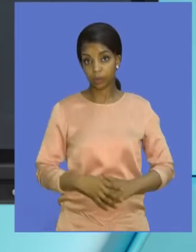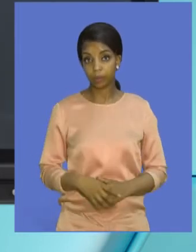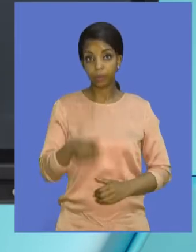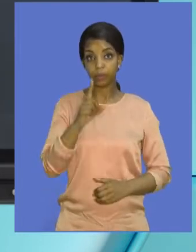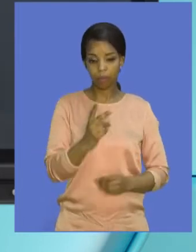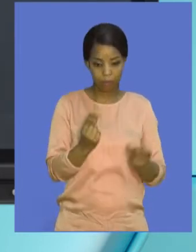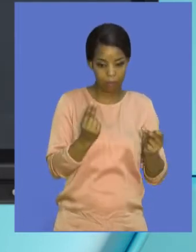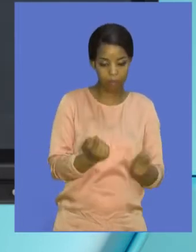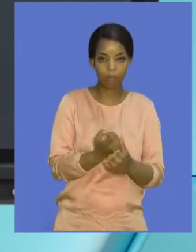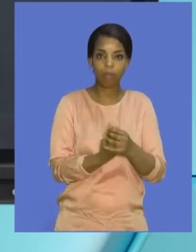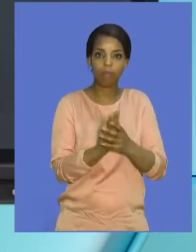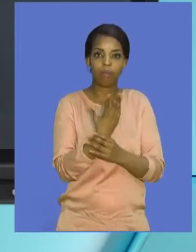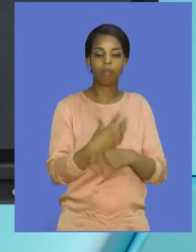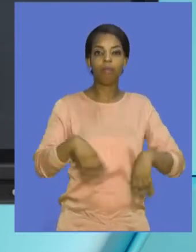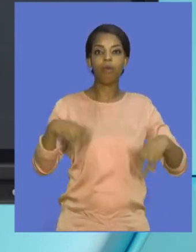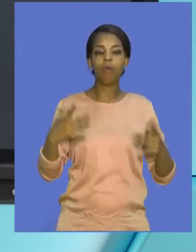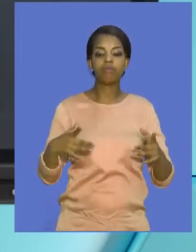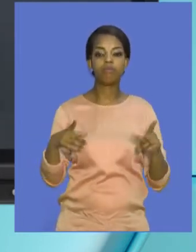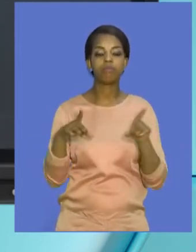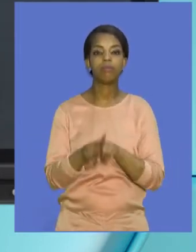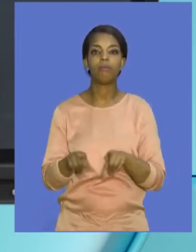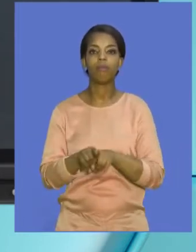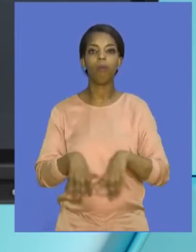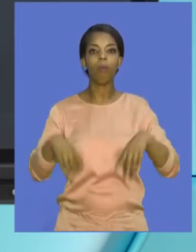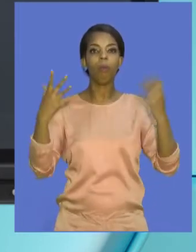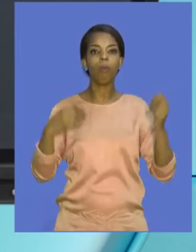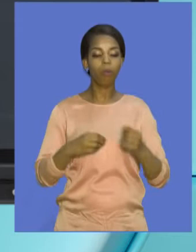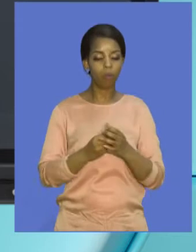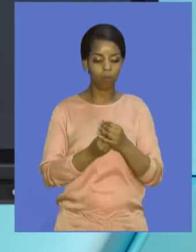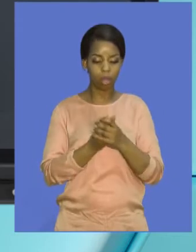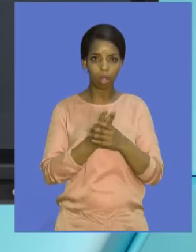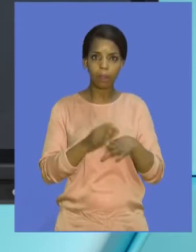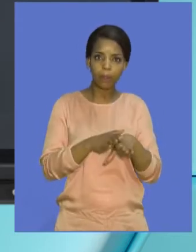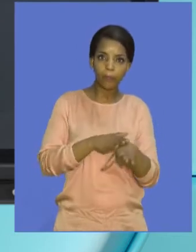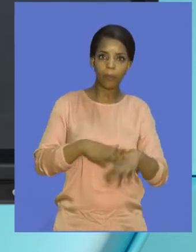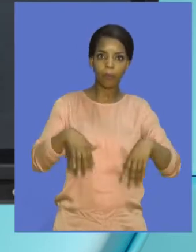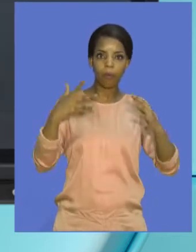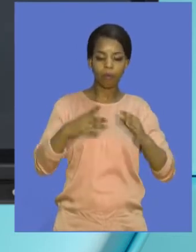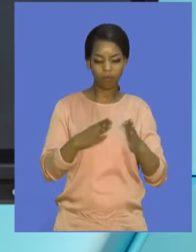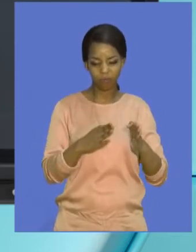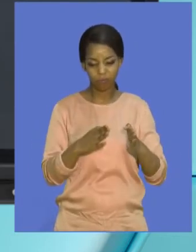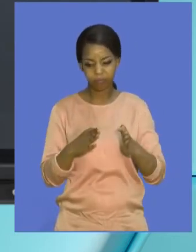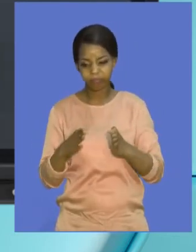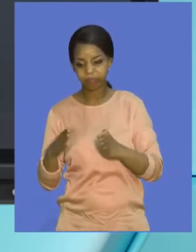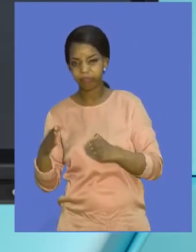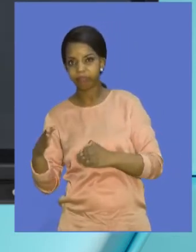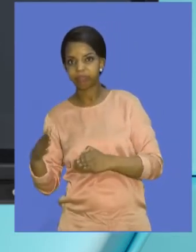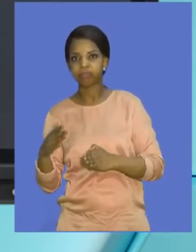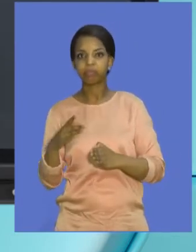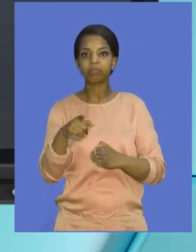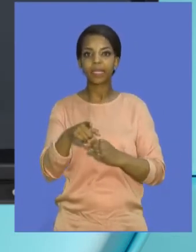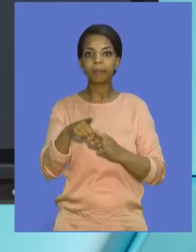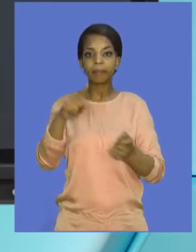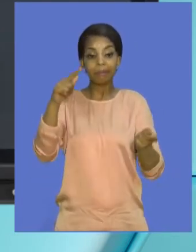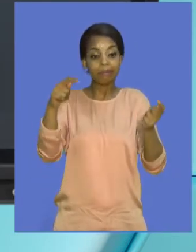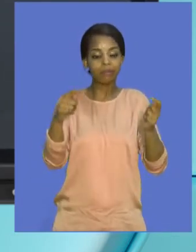random? And exactly in how long or in what intervals is the change happening? So that's